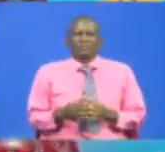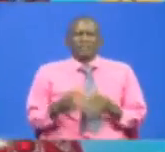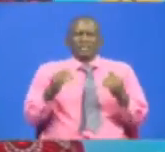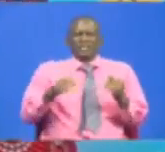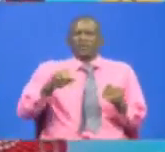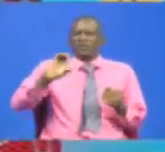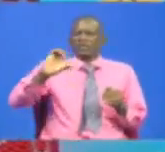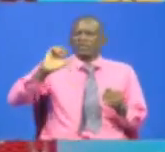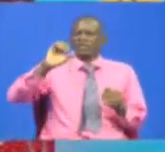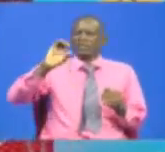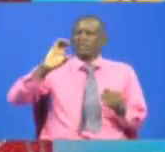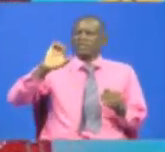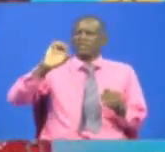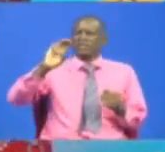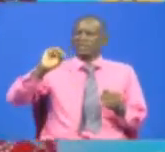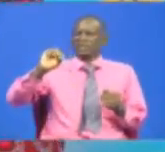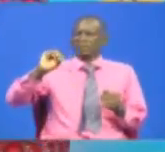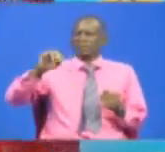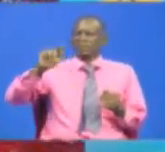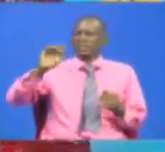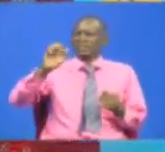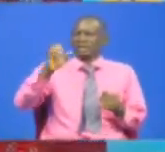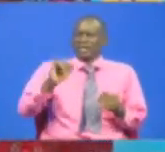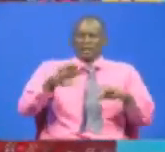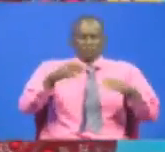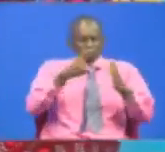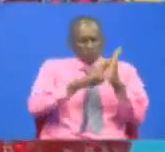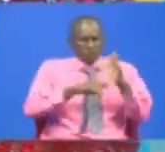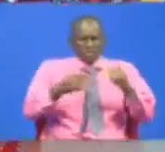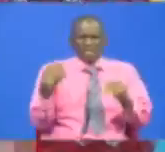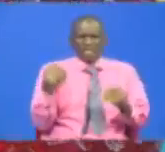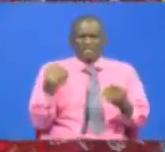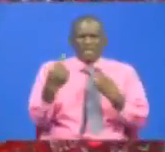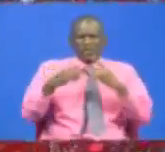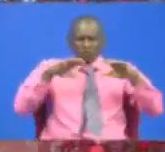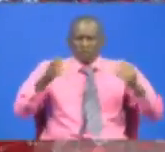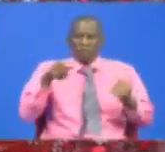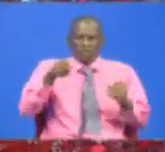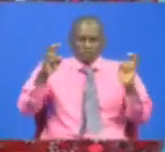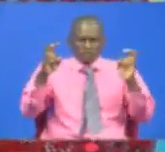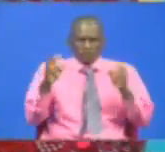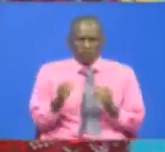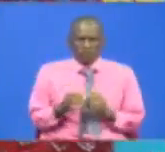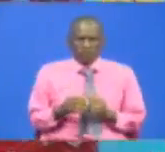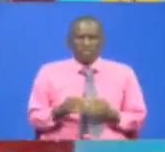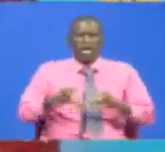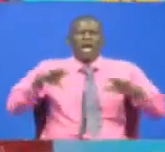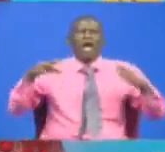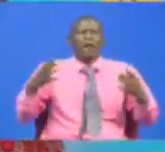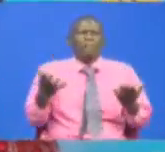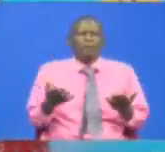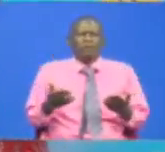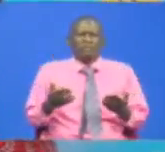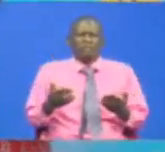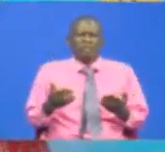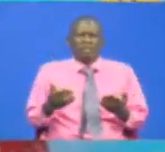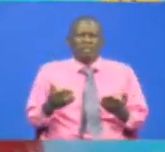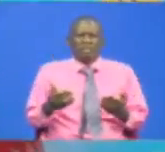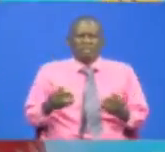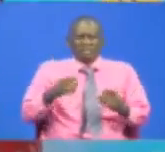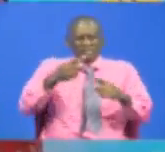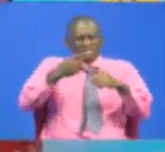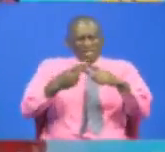Shemtai, on the guidelines, yesterday I spoke about this issue regarding the cut or